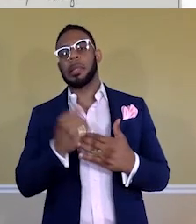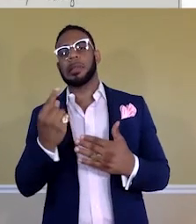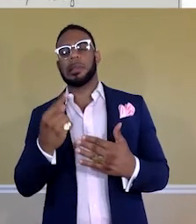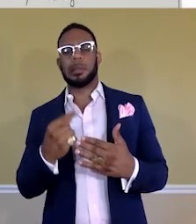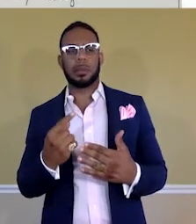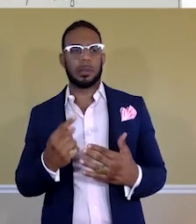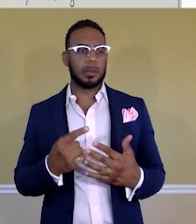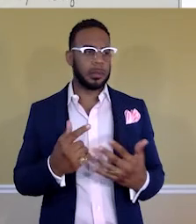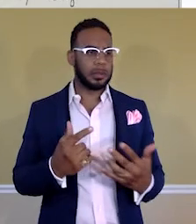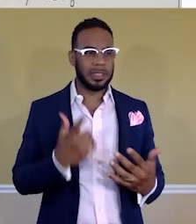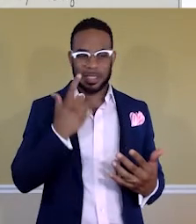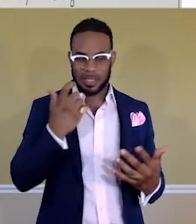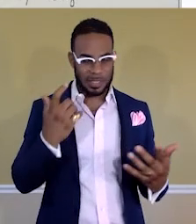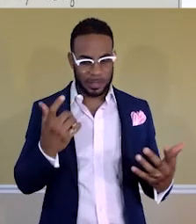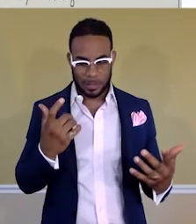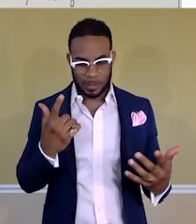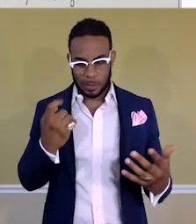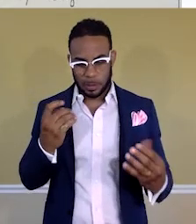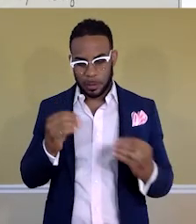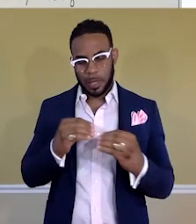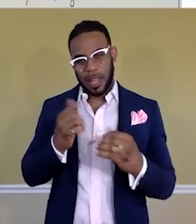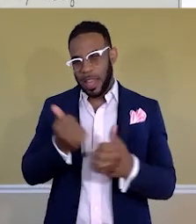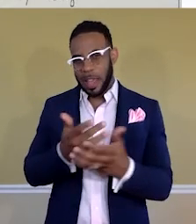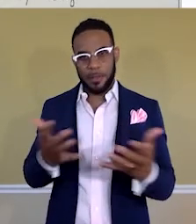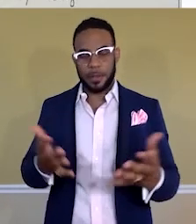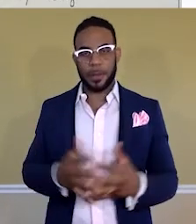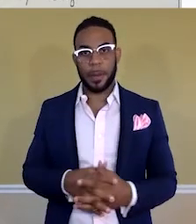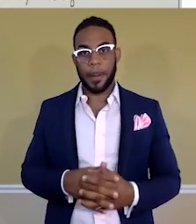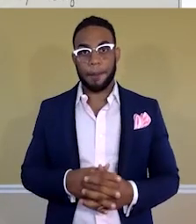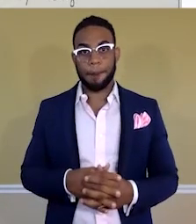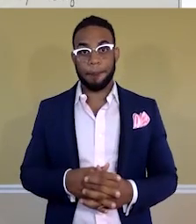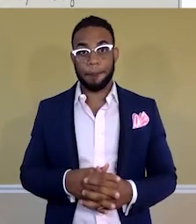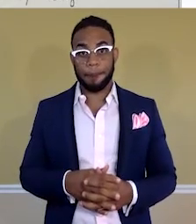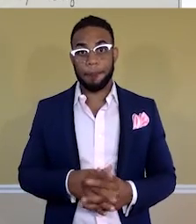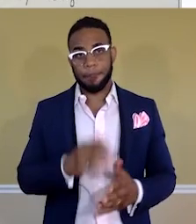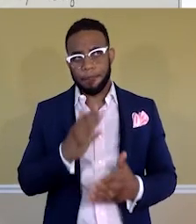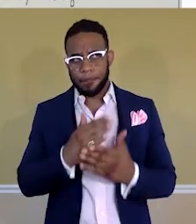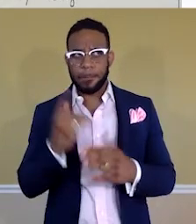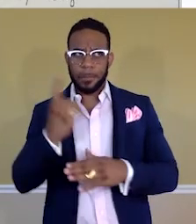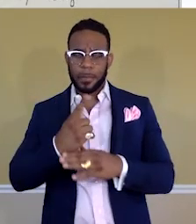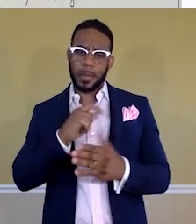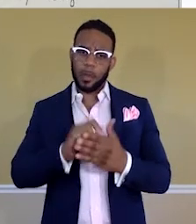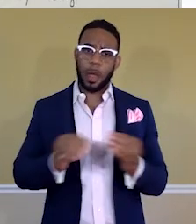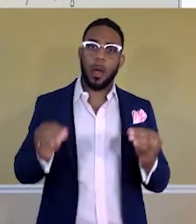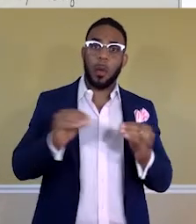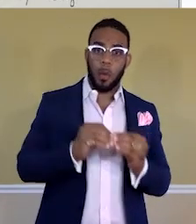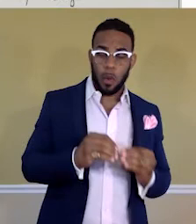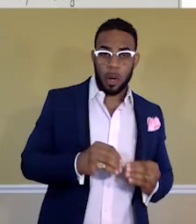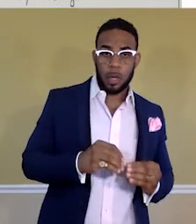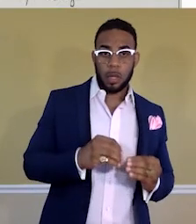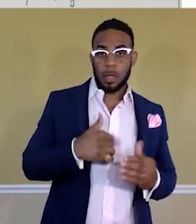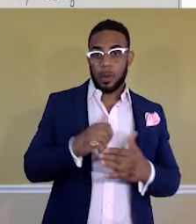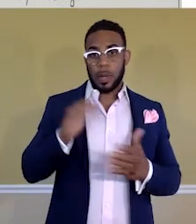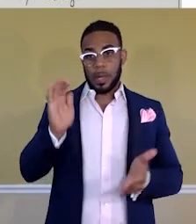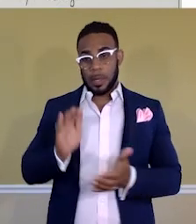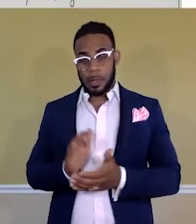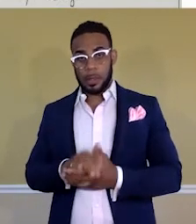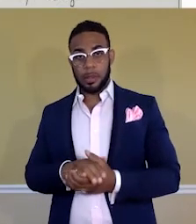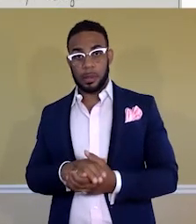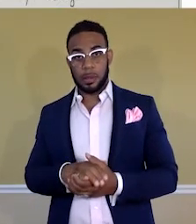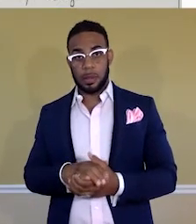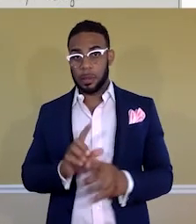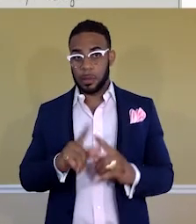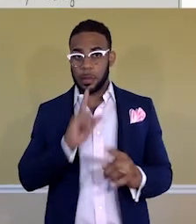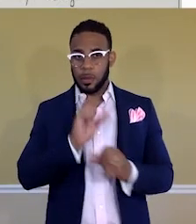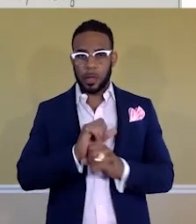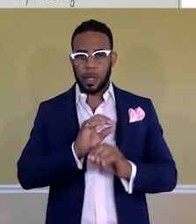things. It's just a little bit of everything. There are some days where I write more, some days where I write less, but